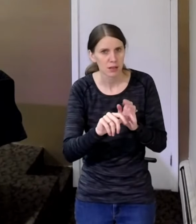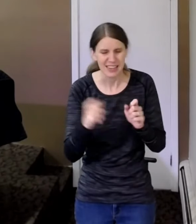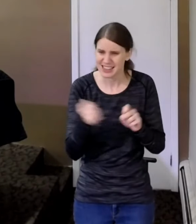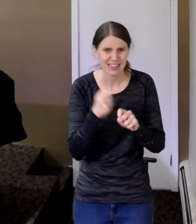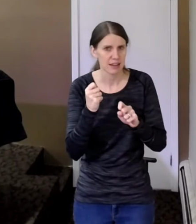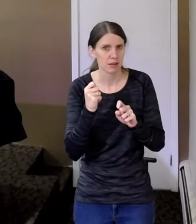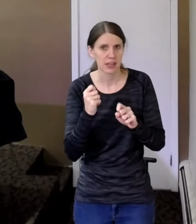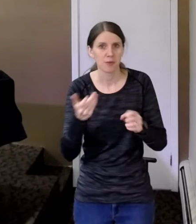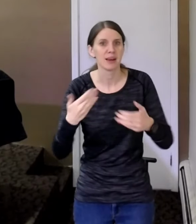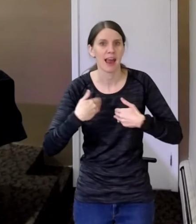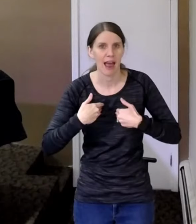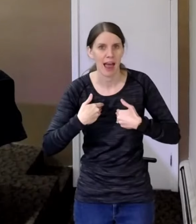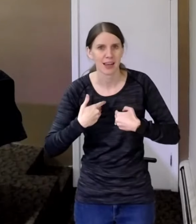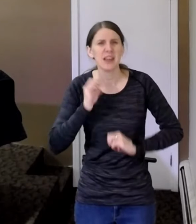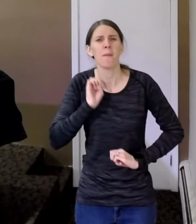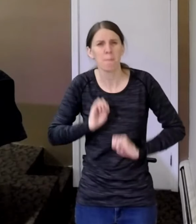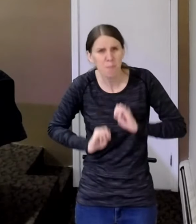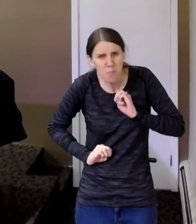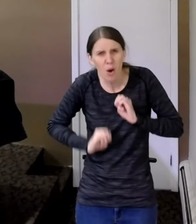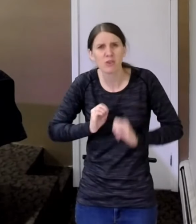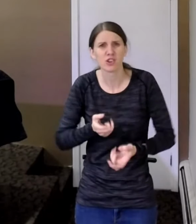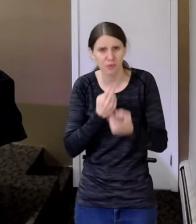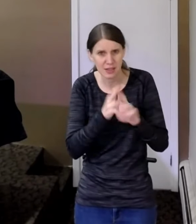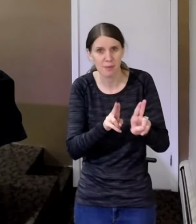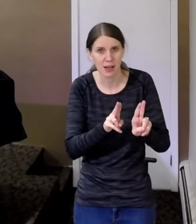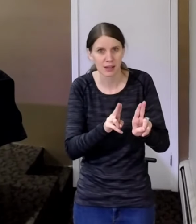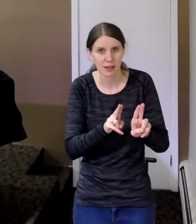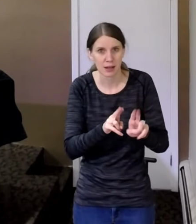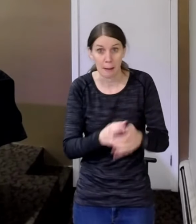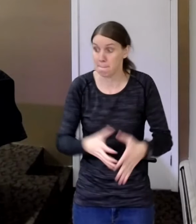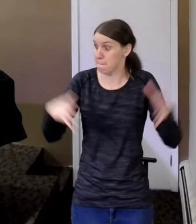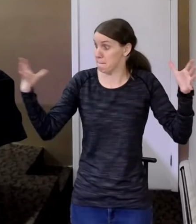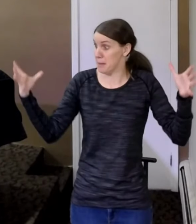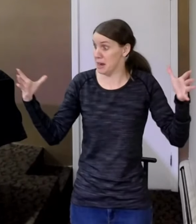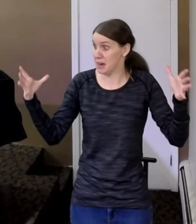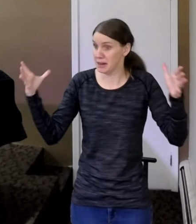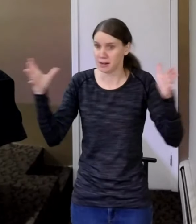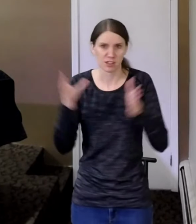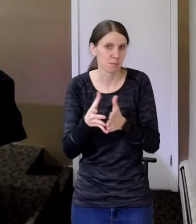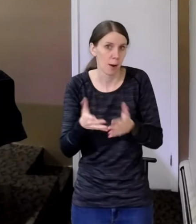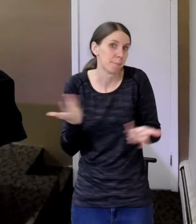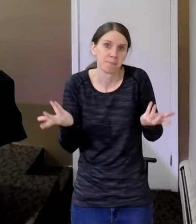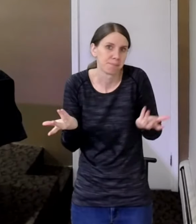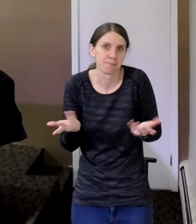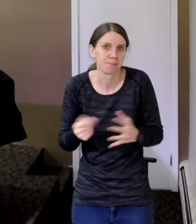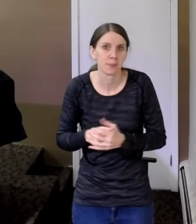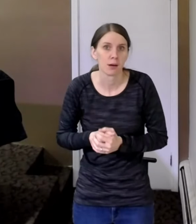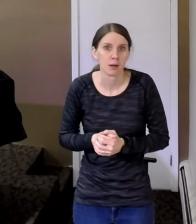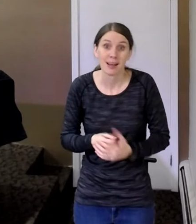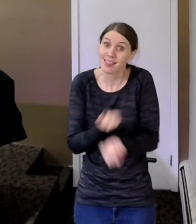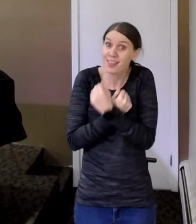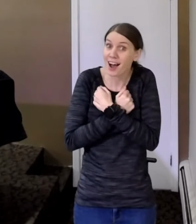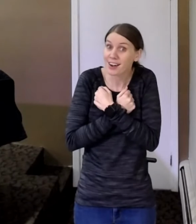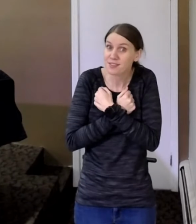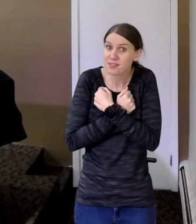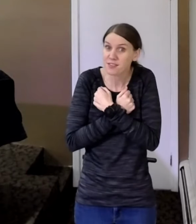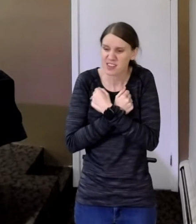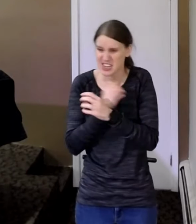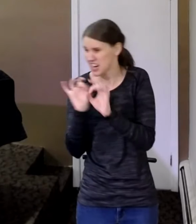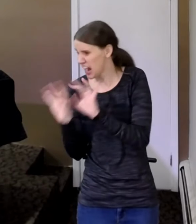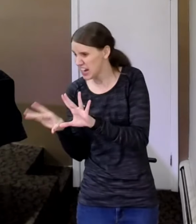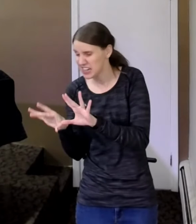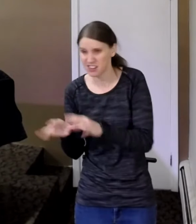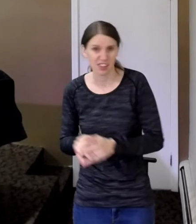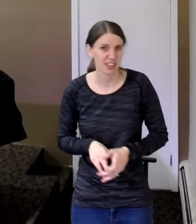have an emotional response to everything. It may be large, it may be small. It may be love, it may be hate. I mean, it